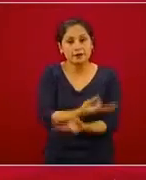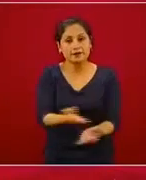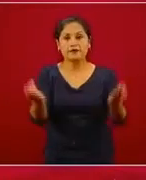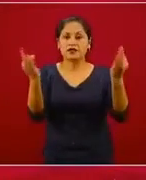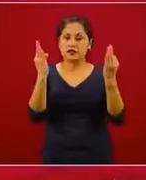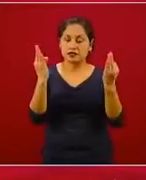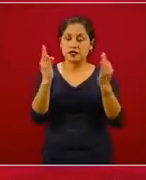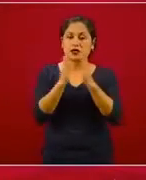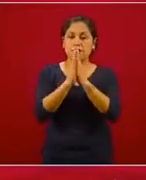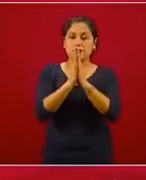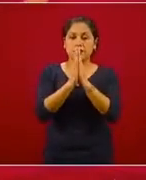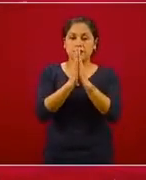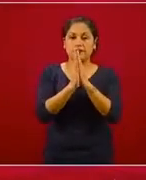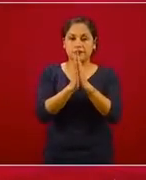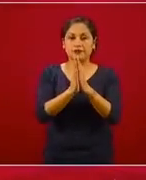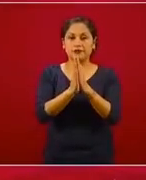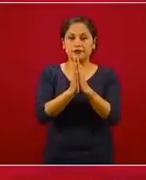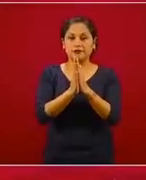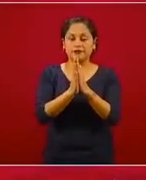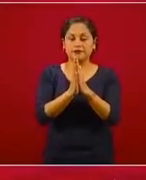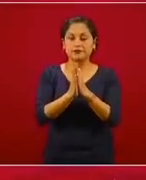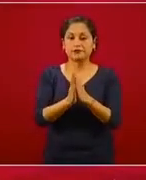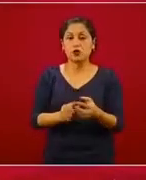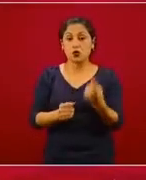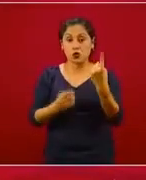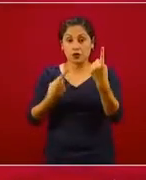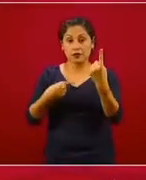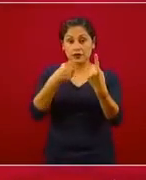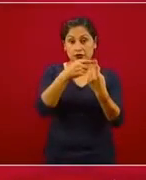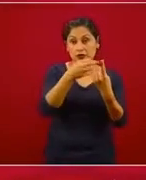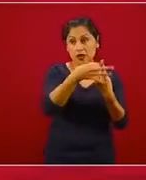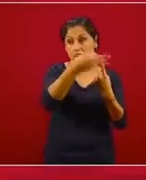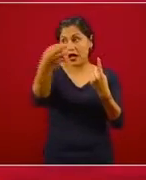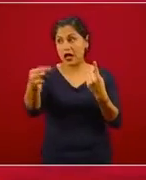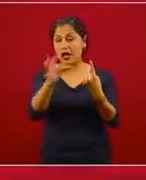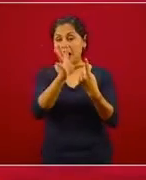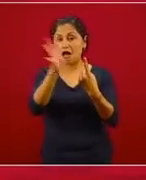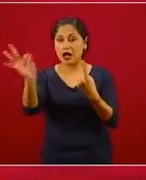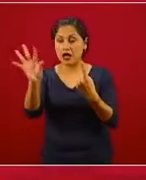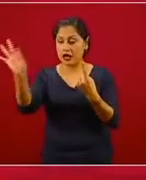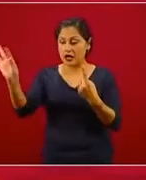Thankfully, we have people from the media who help us spreading the message, but